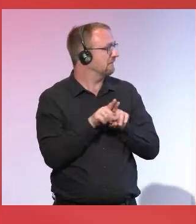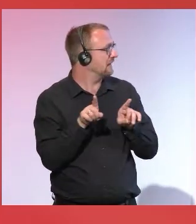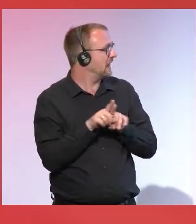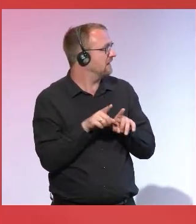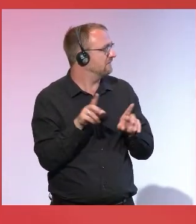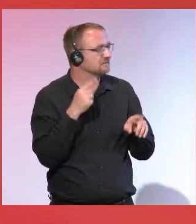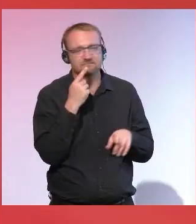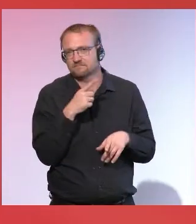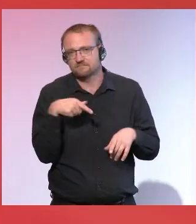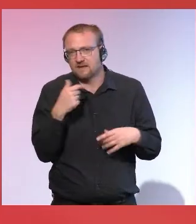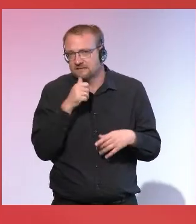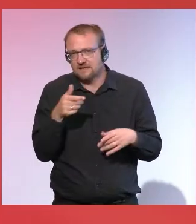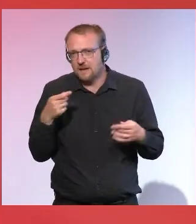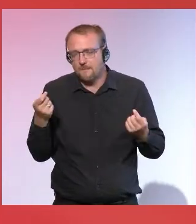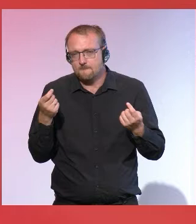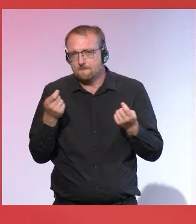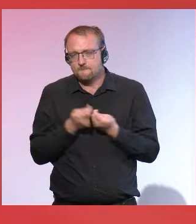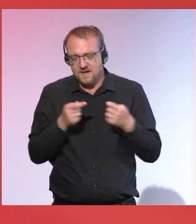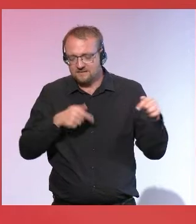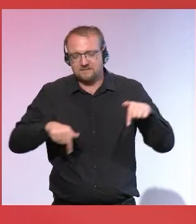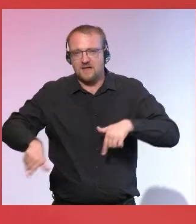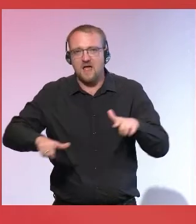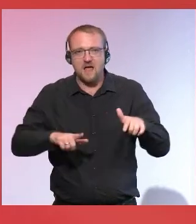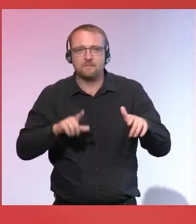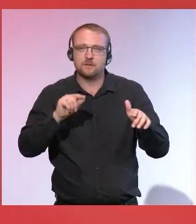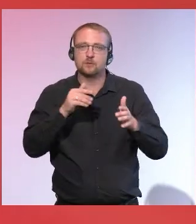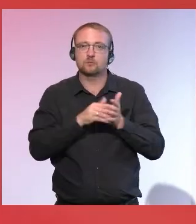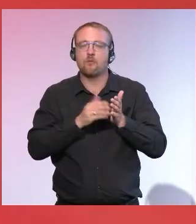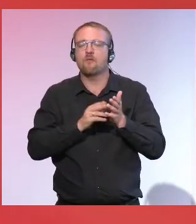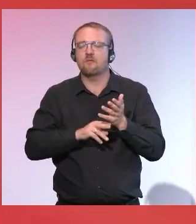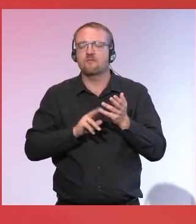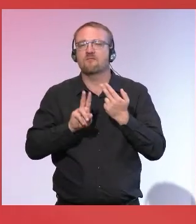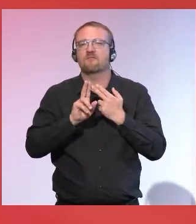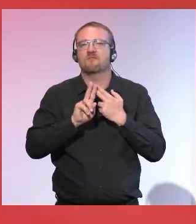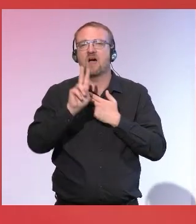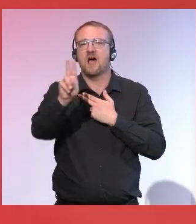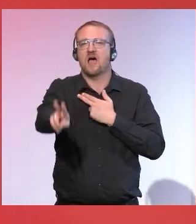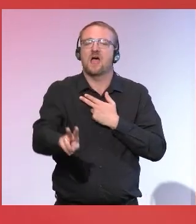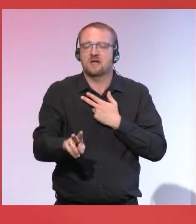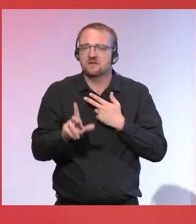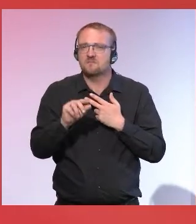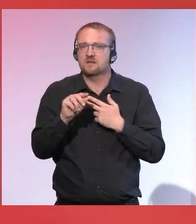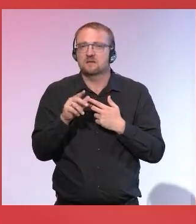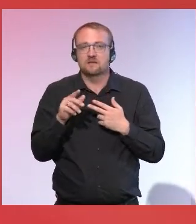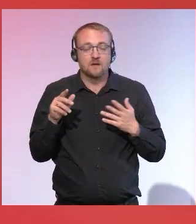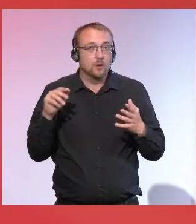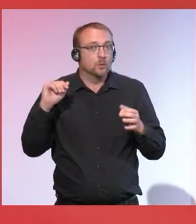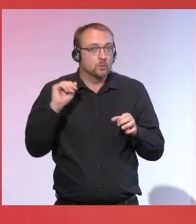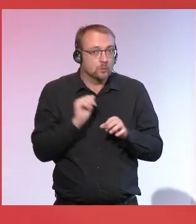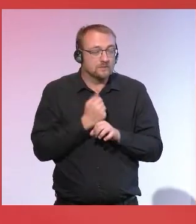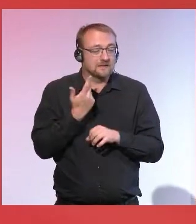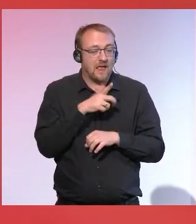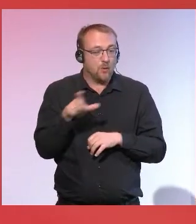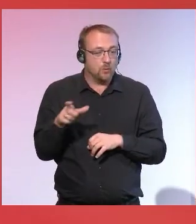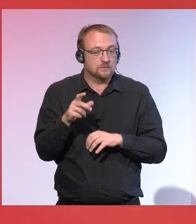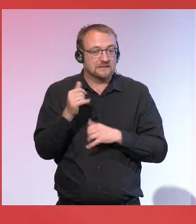time ago, away in 2300. But if we look back in time to 200 or 300 years ago, that's well within